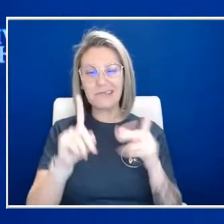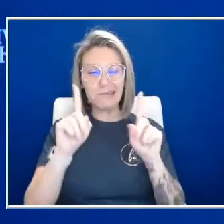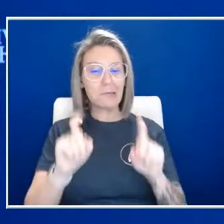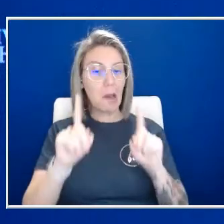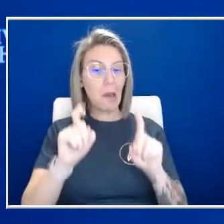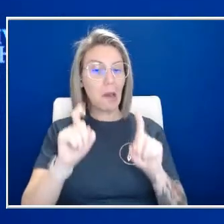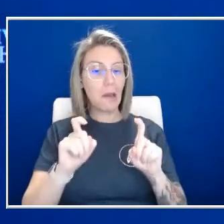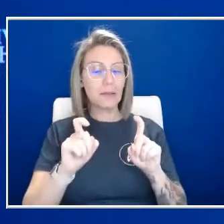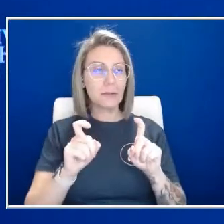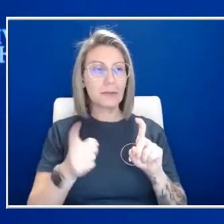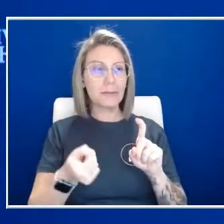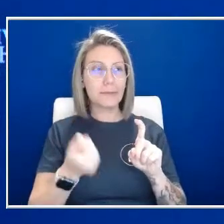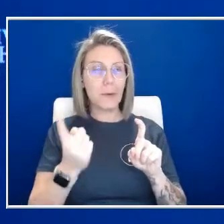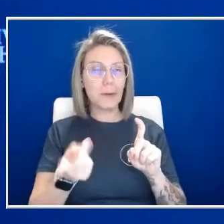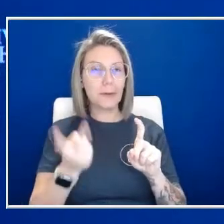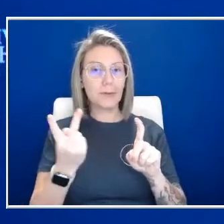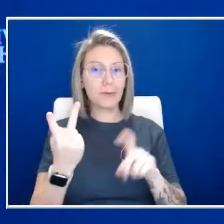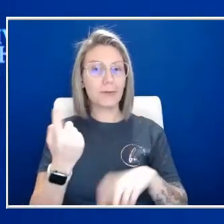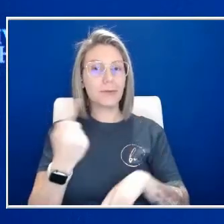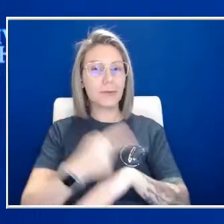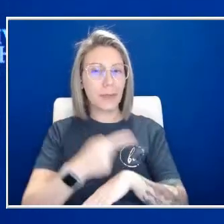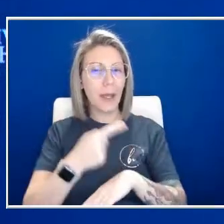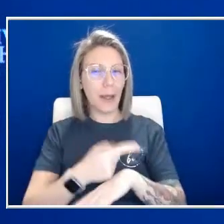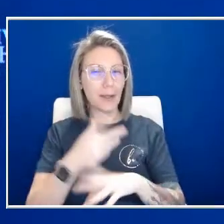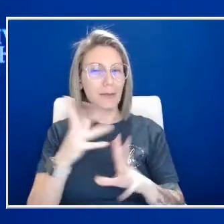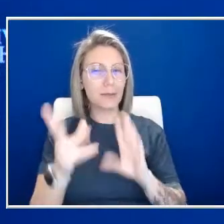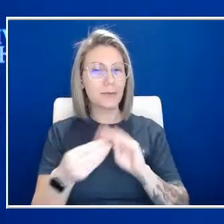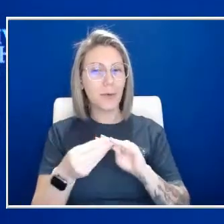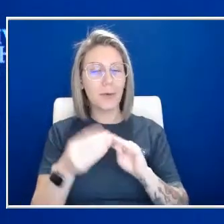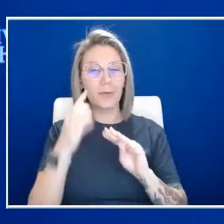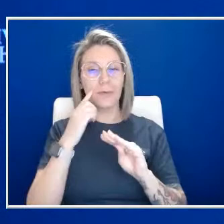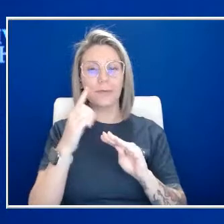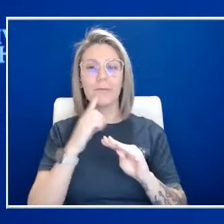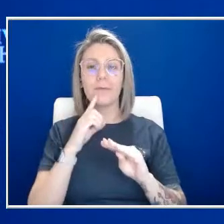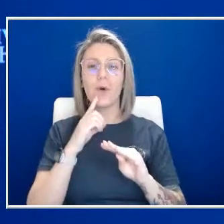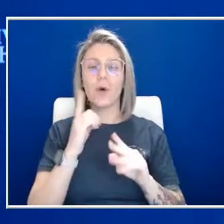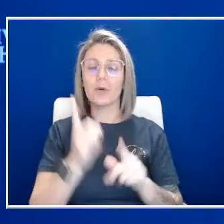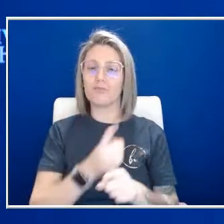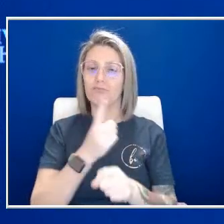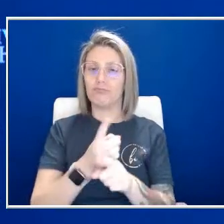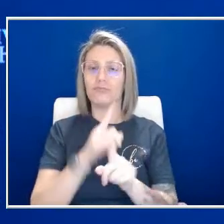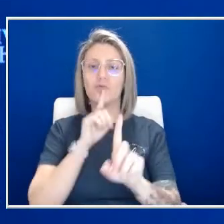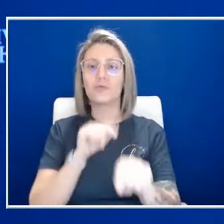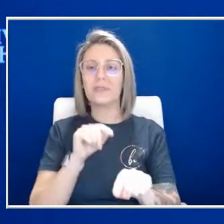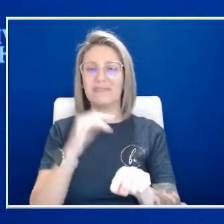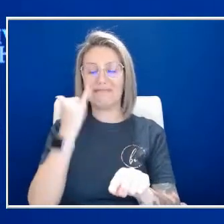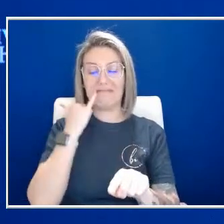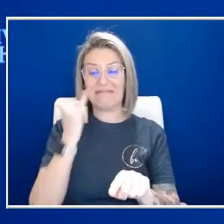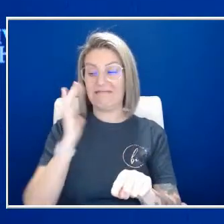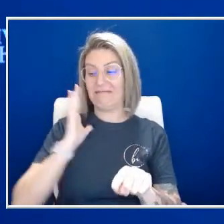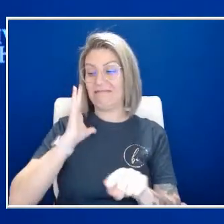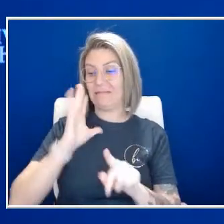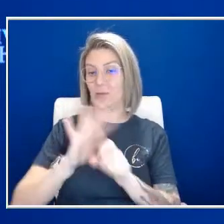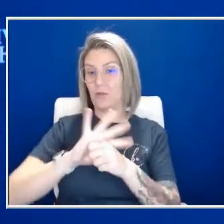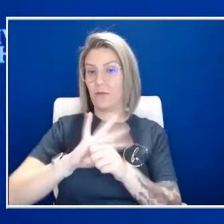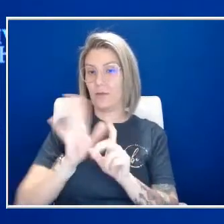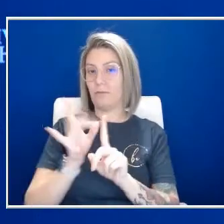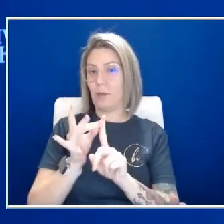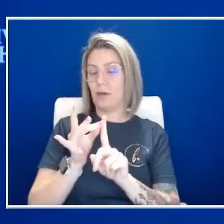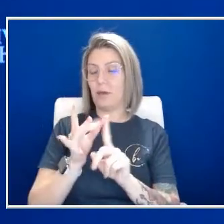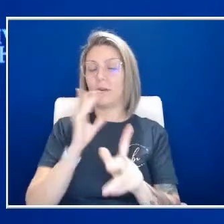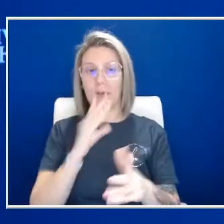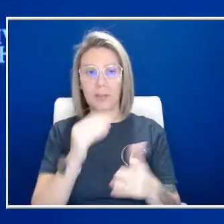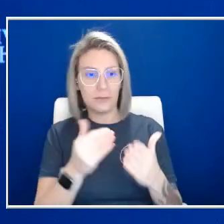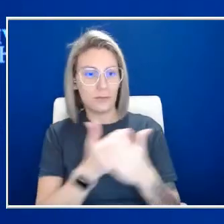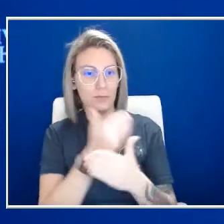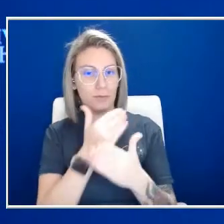accurate answer. But if you've had COVID in the past, you can certainly, if you think you have a new infection, you can certainly use that